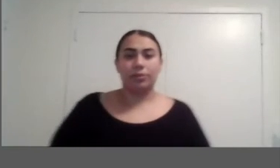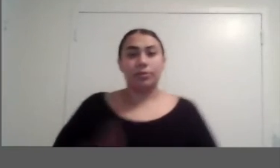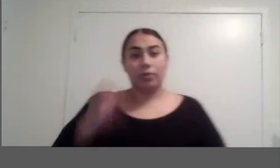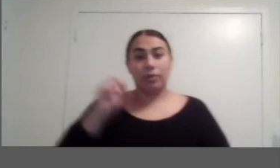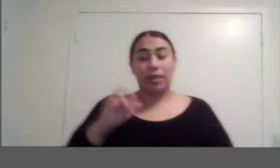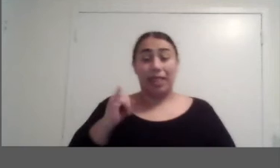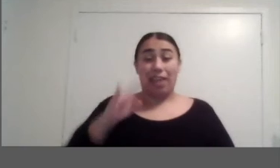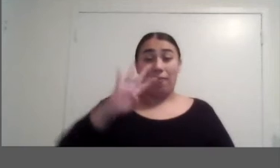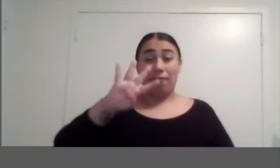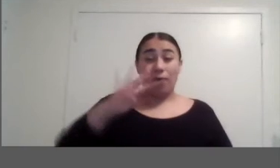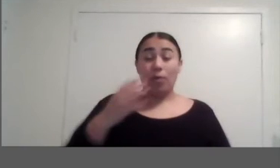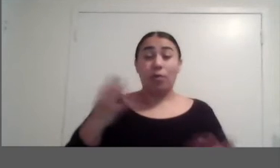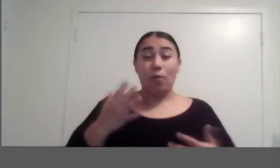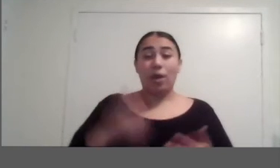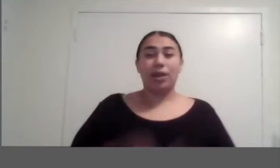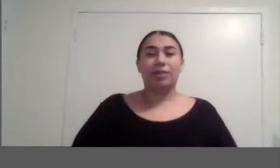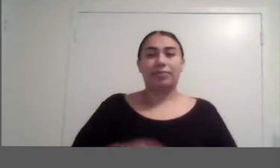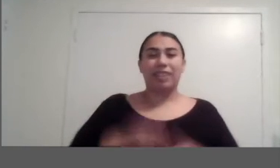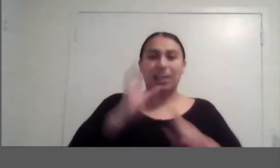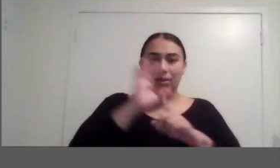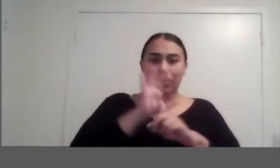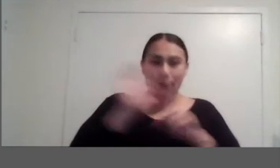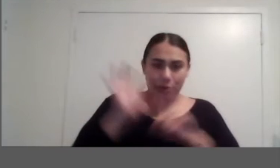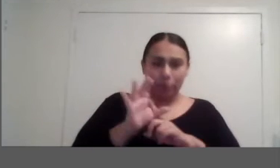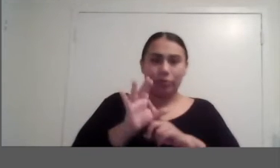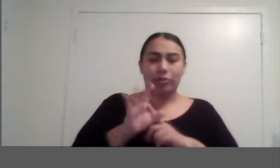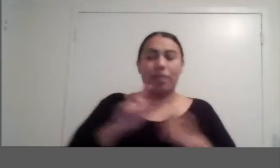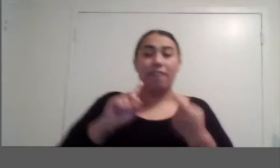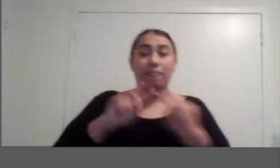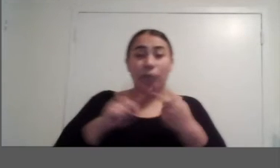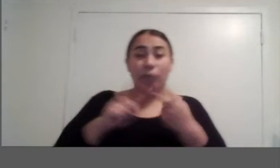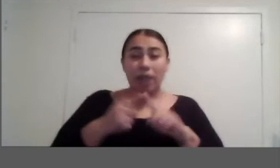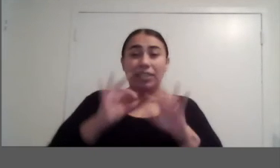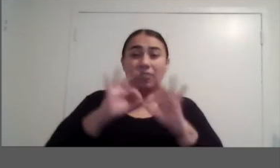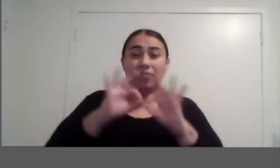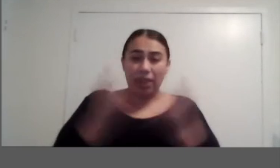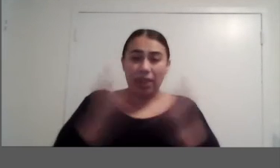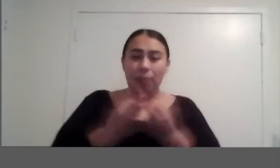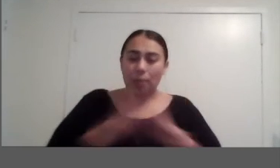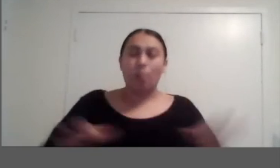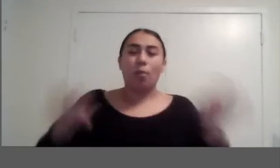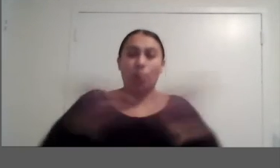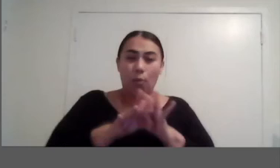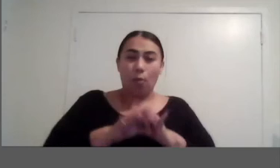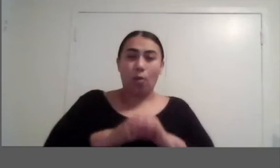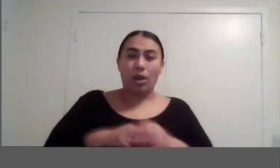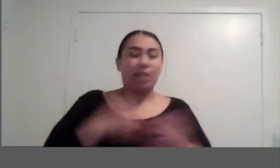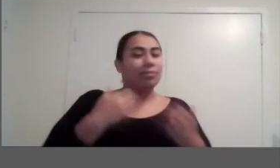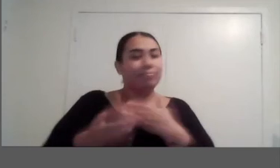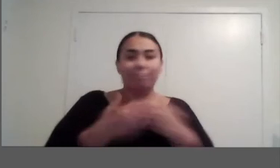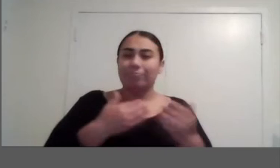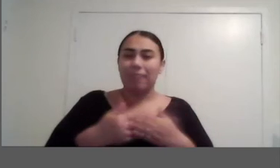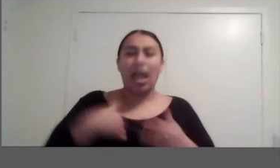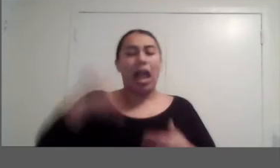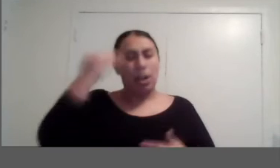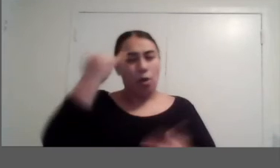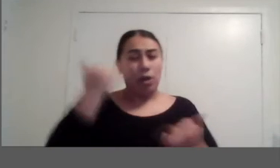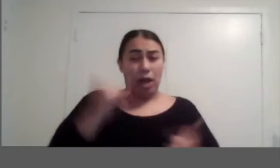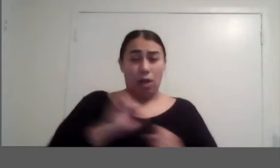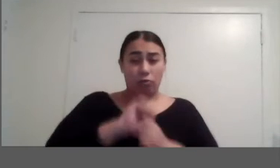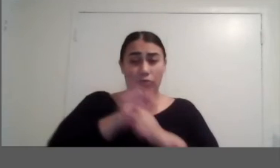it's through a phone call or engaging online with friends, we shouldn't let social distancing prevent us from communicating with our friends and loved